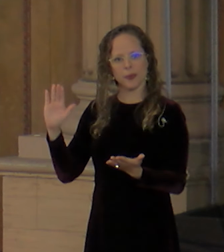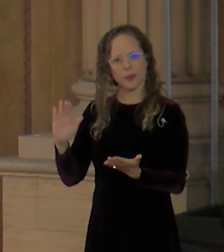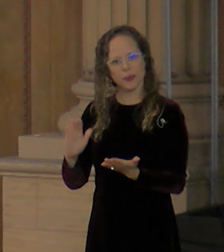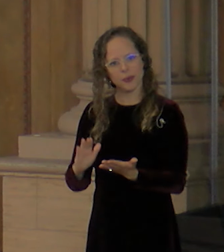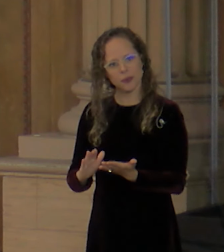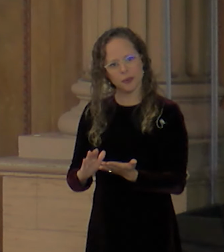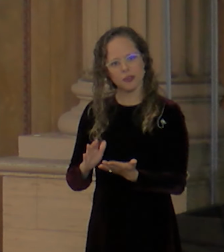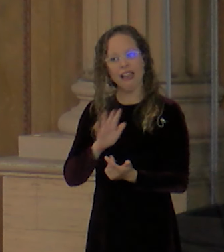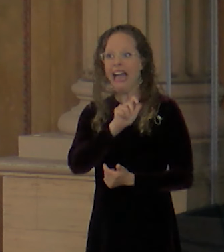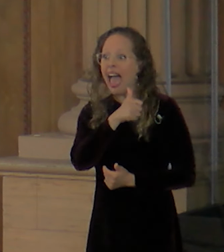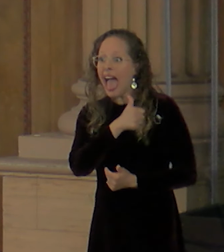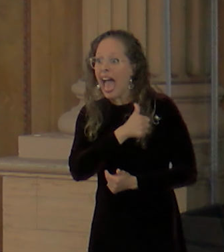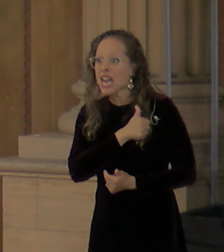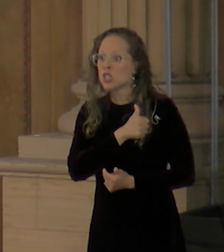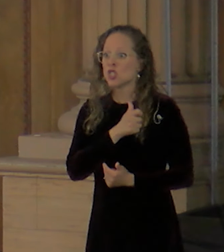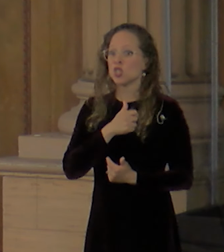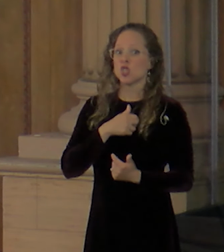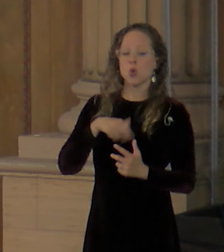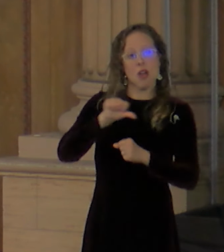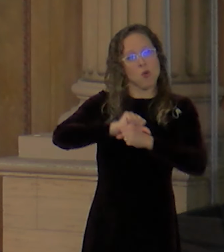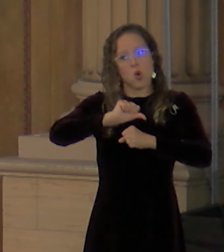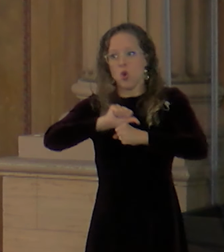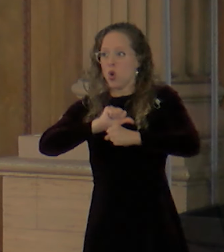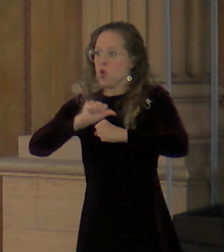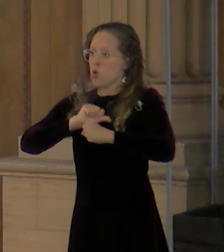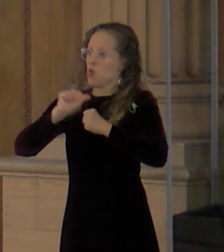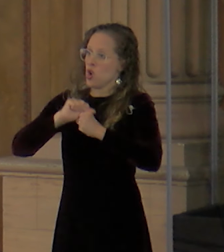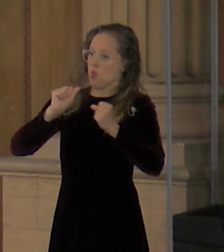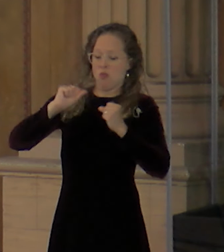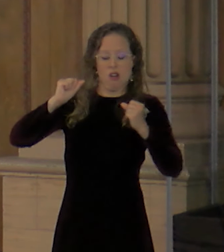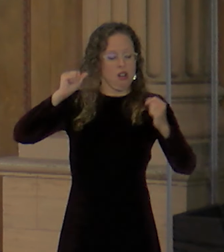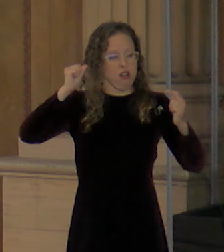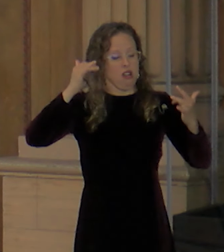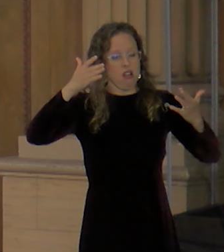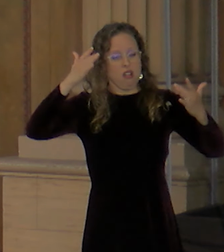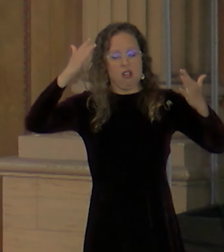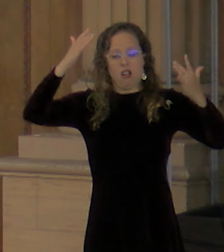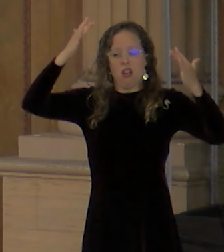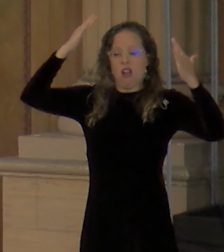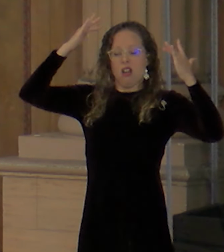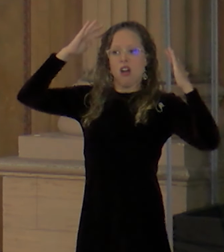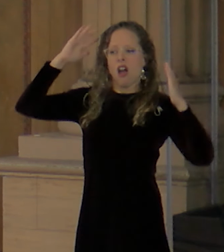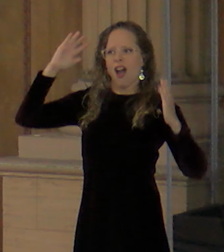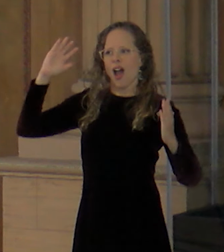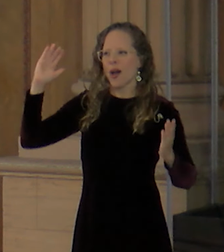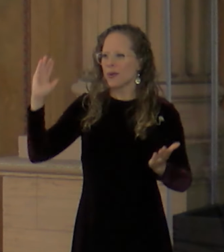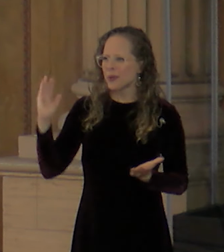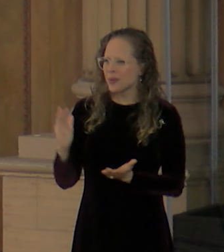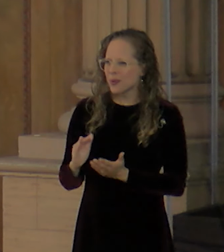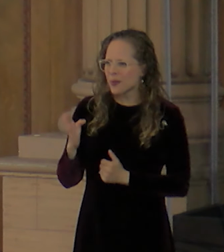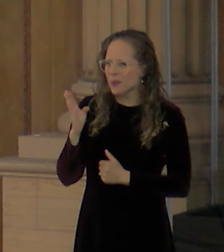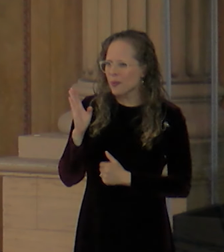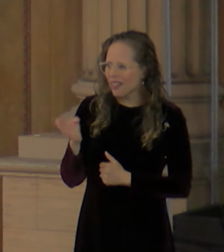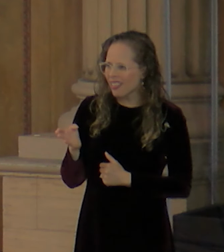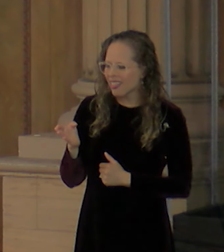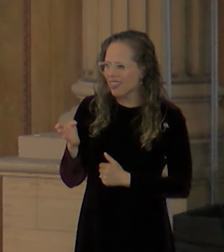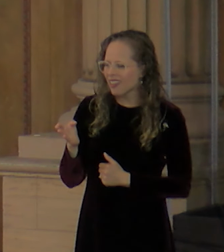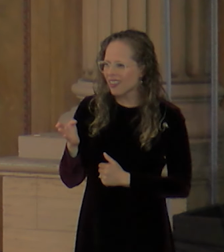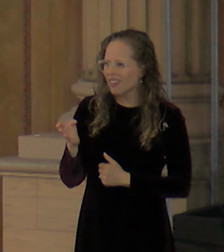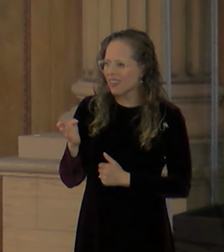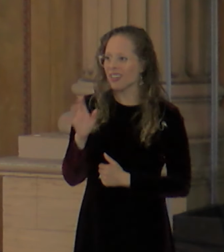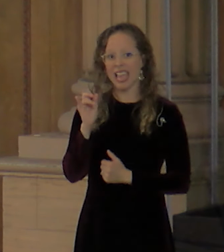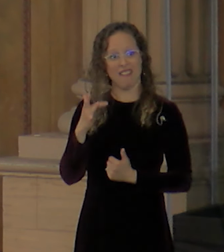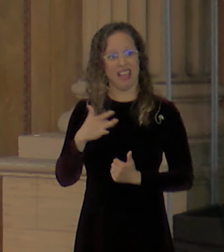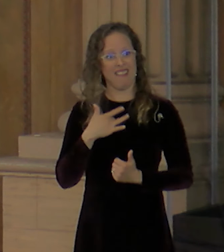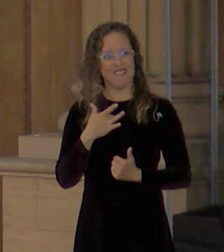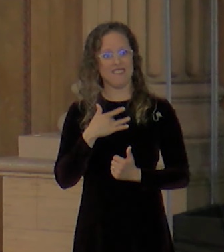My pattern of frenzied overwork would change. My fear that maybe this is the time that finally evil will triumph and